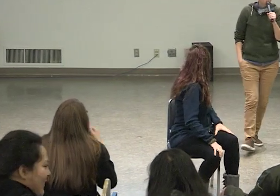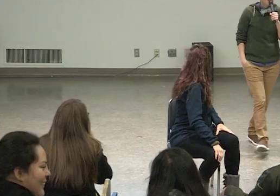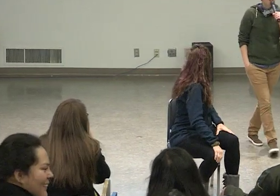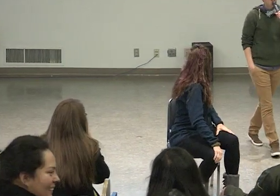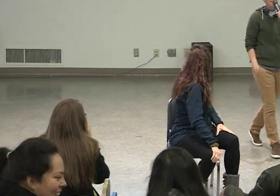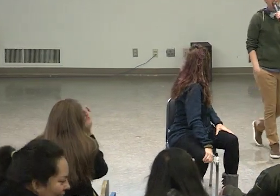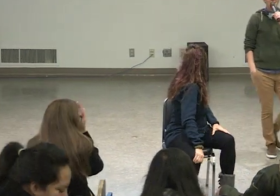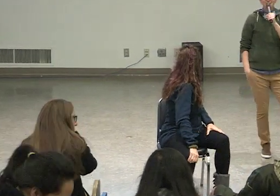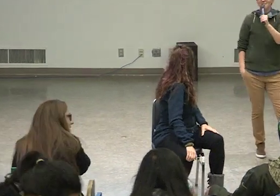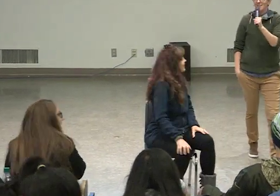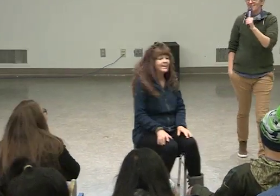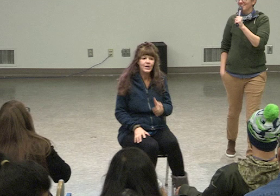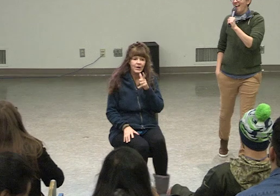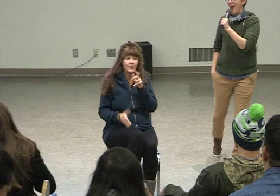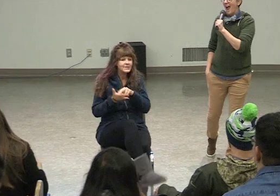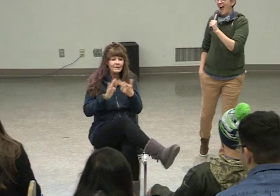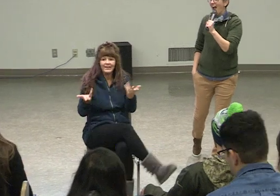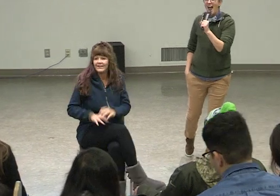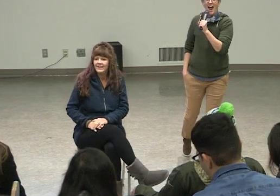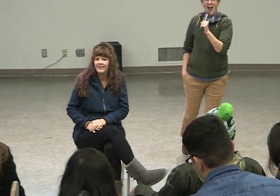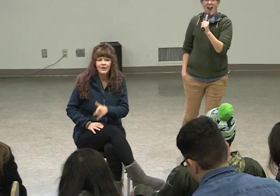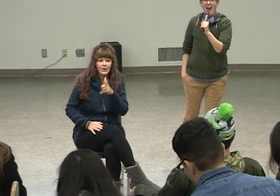Someone want to offer thoughts there?